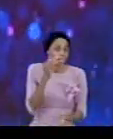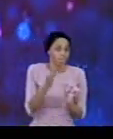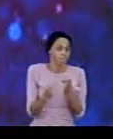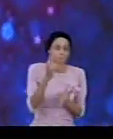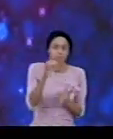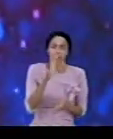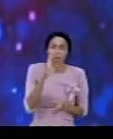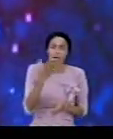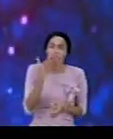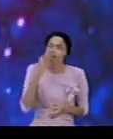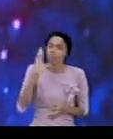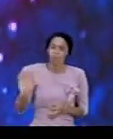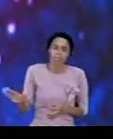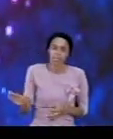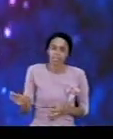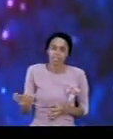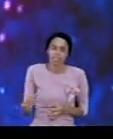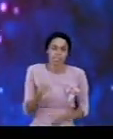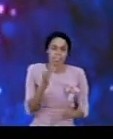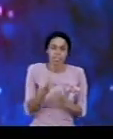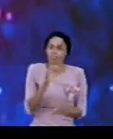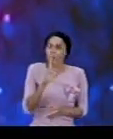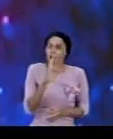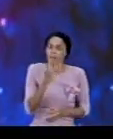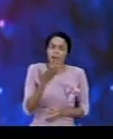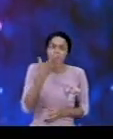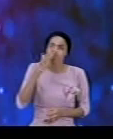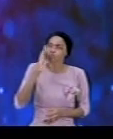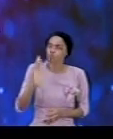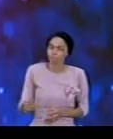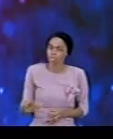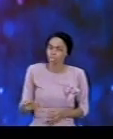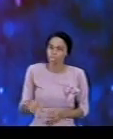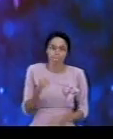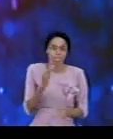wicked, if you are cruel, if you are